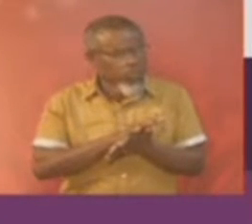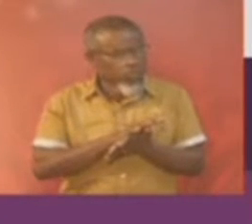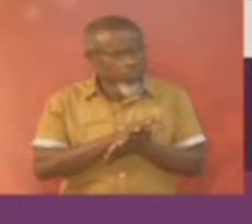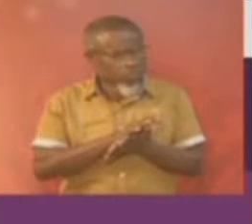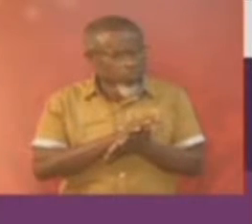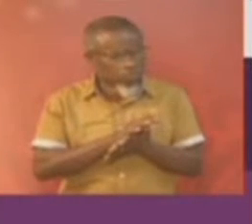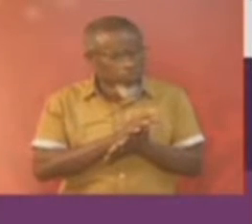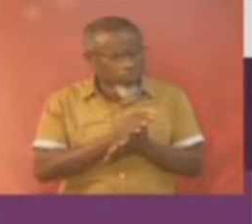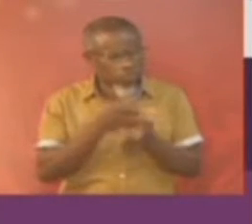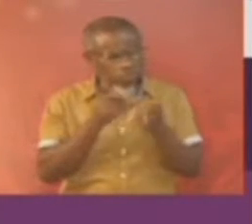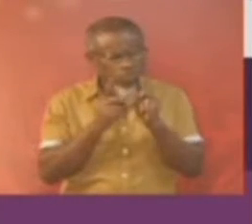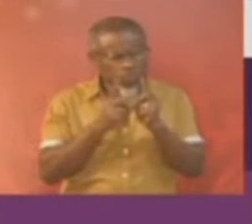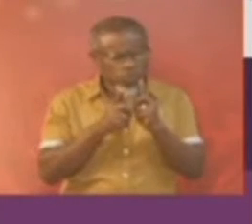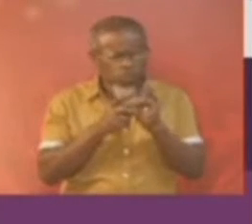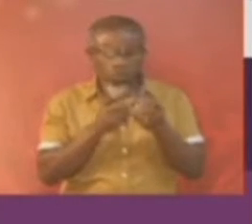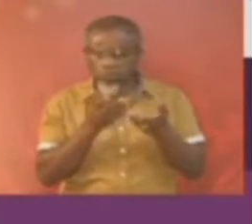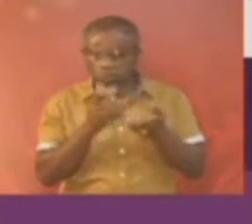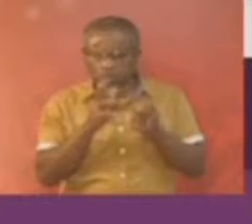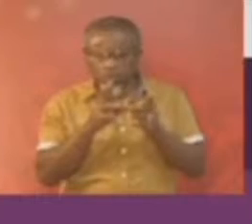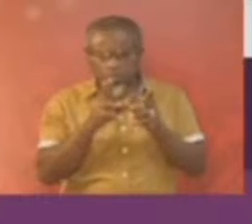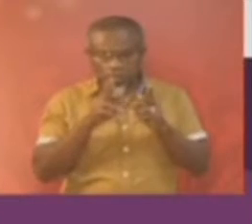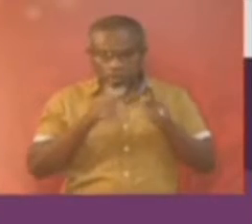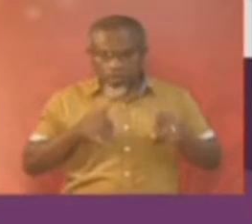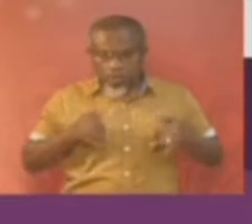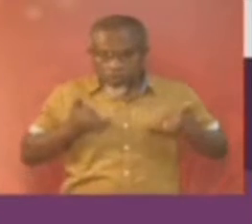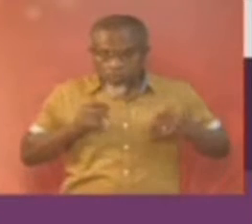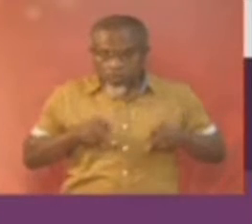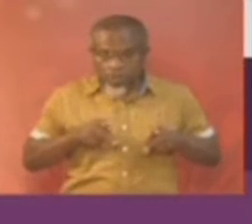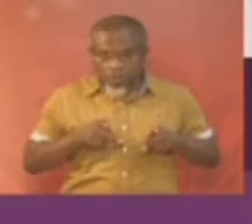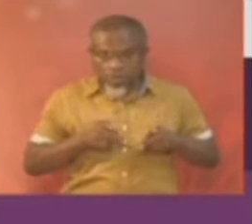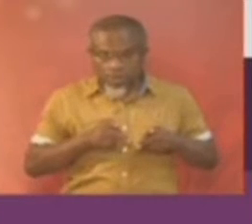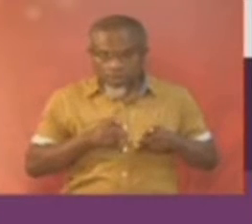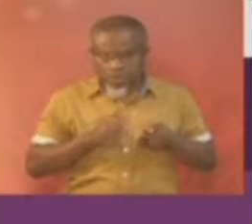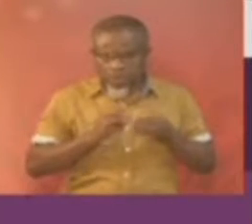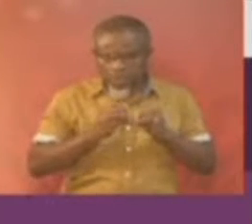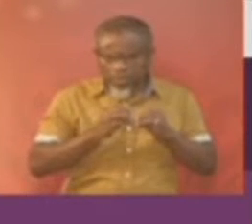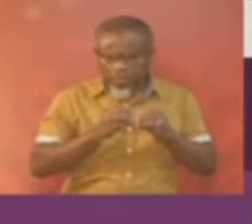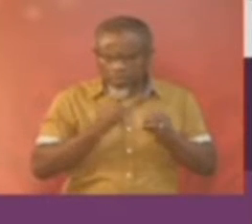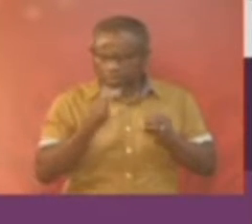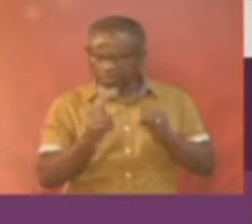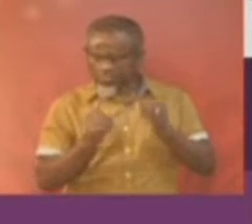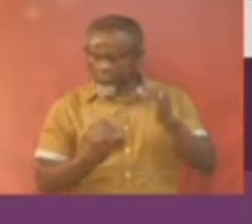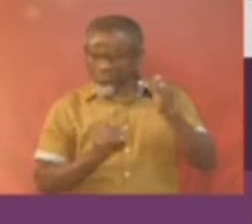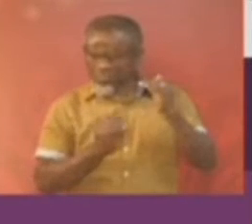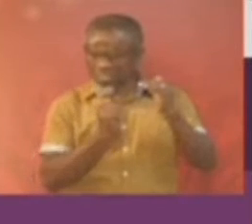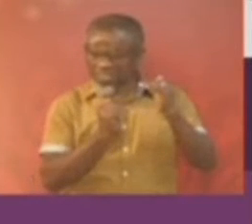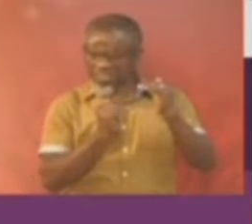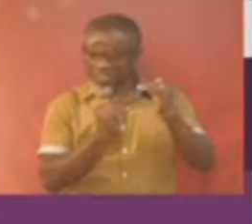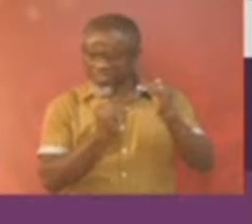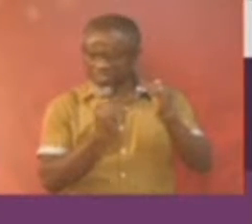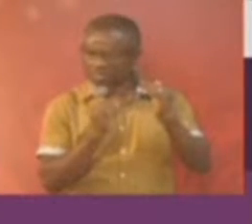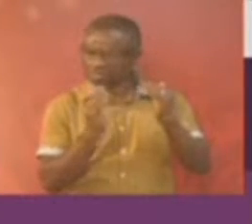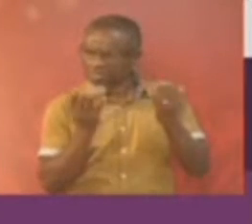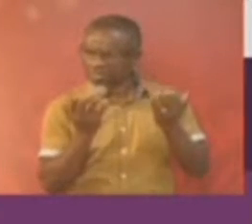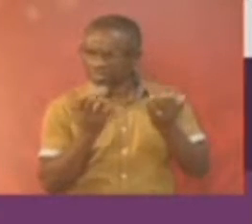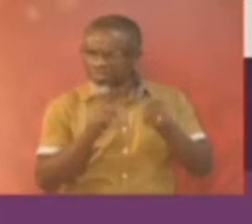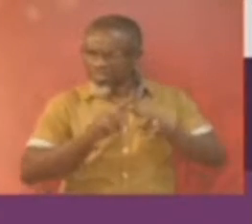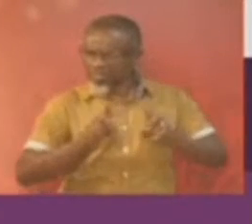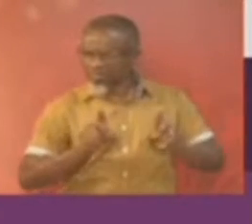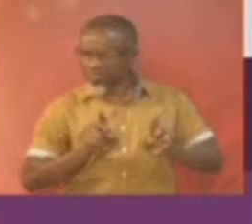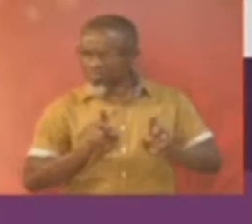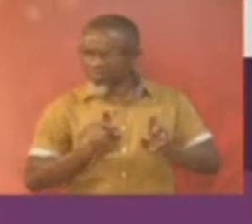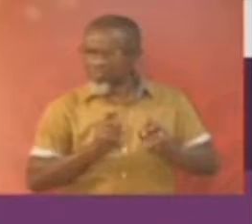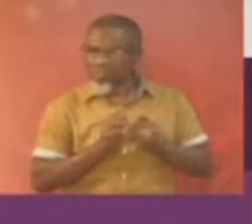not up to par when it comes to those being immunized. I was just wondering what the numbers are looking at when it comes to young people